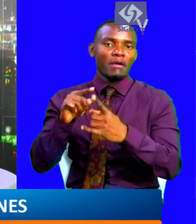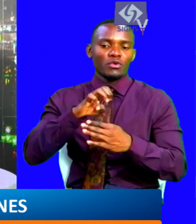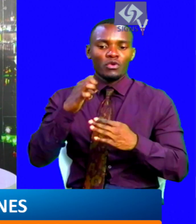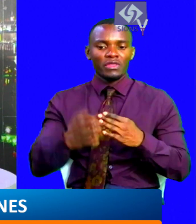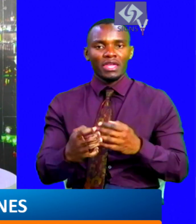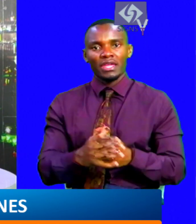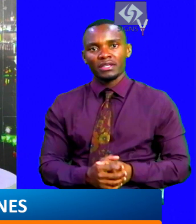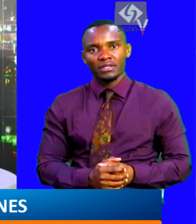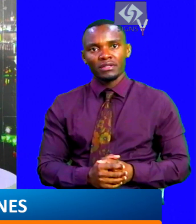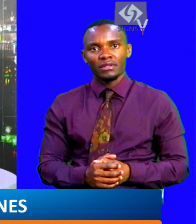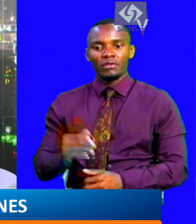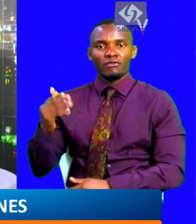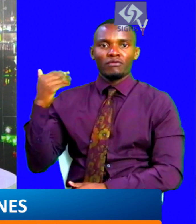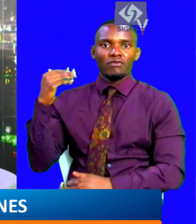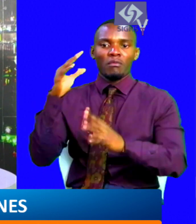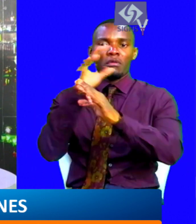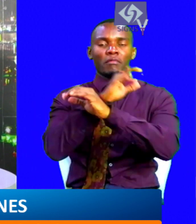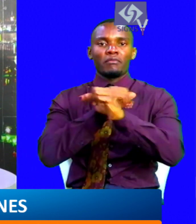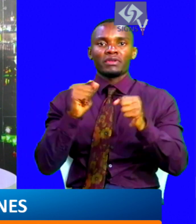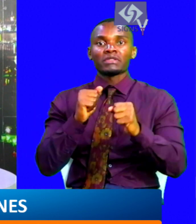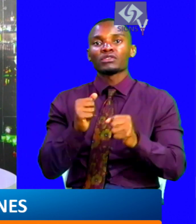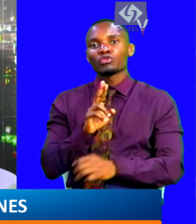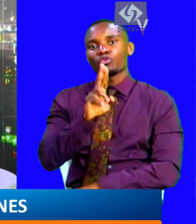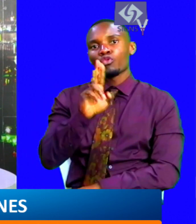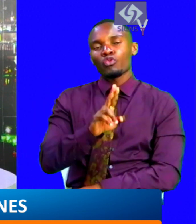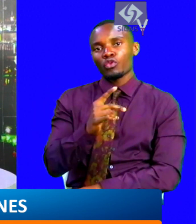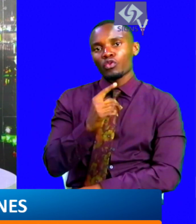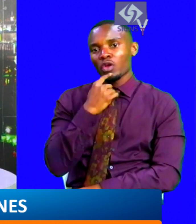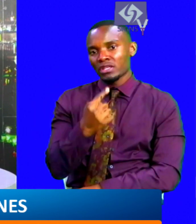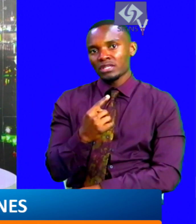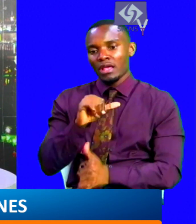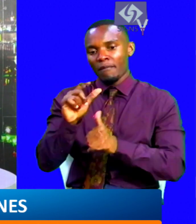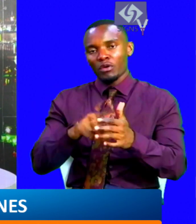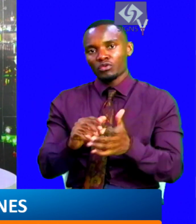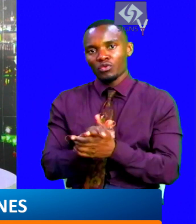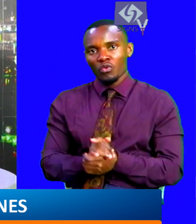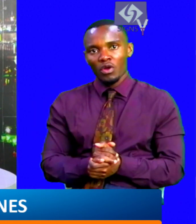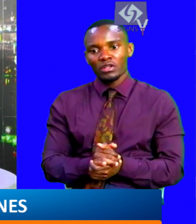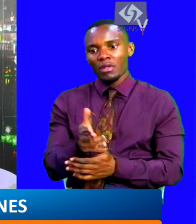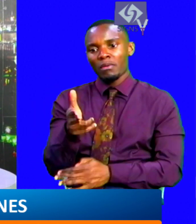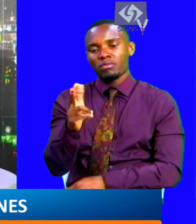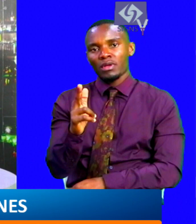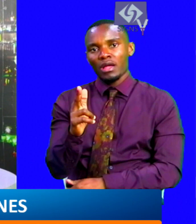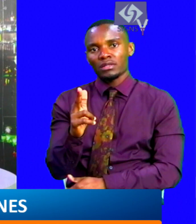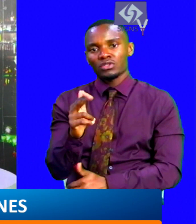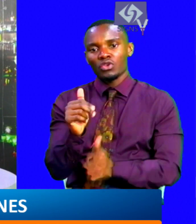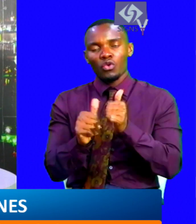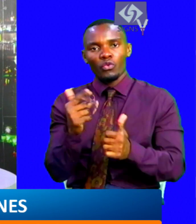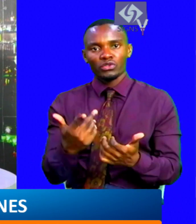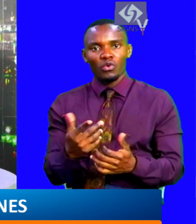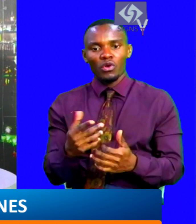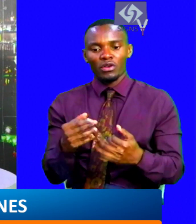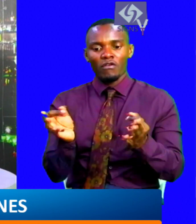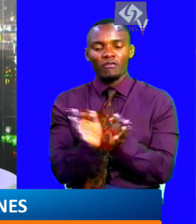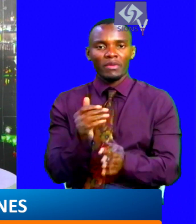family till the end. Former President Uhuru Kenyatta is setting the record straight regarding the number of firearms